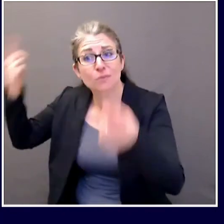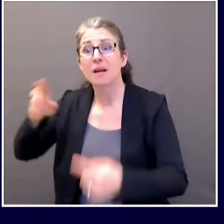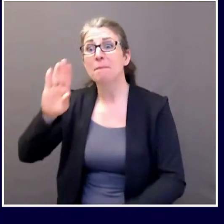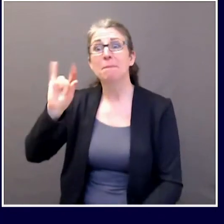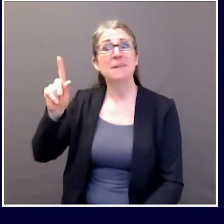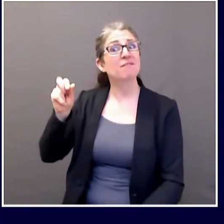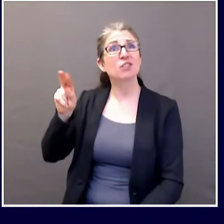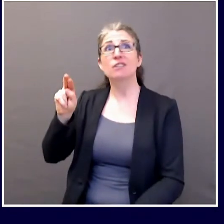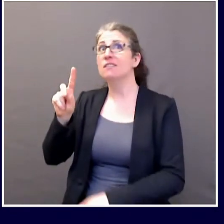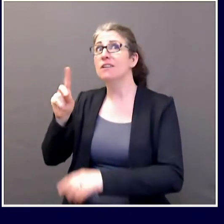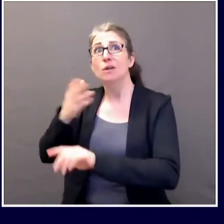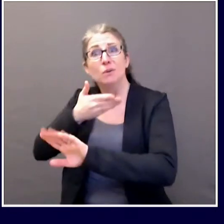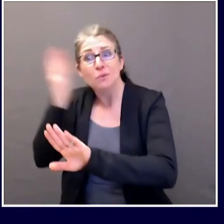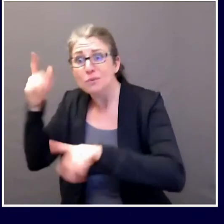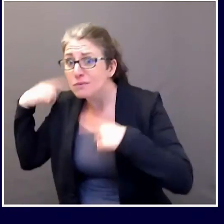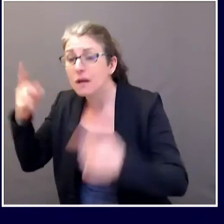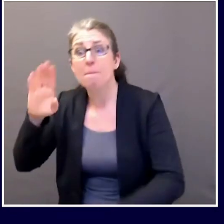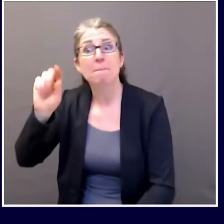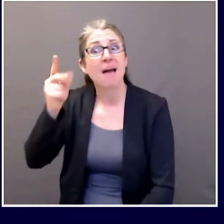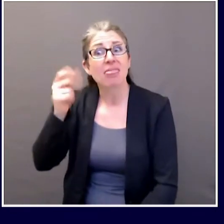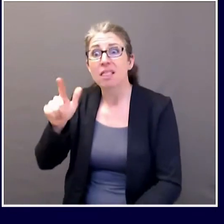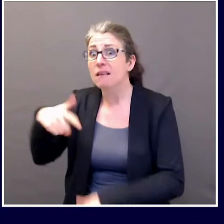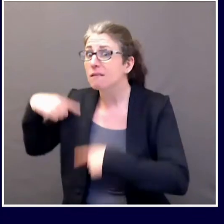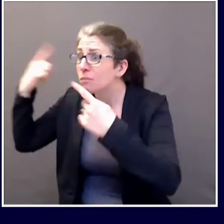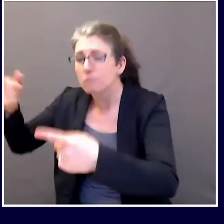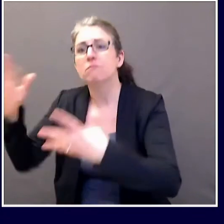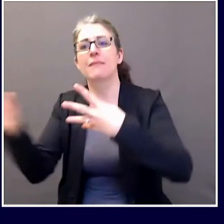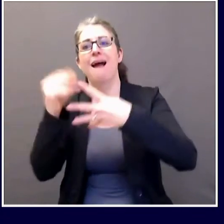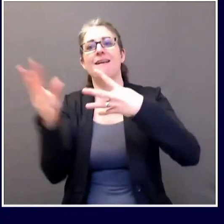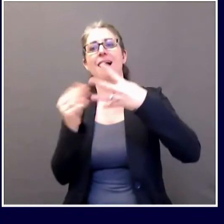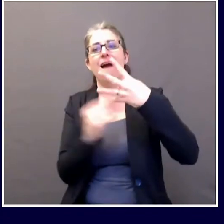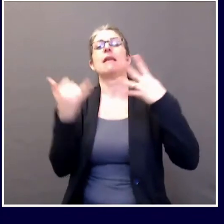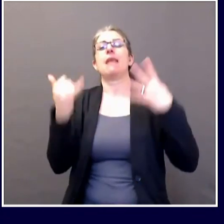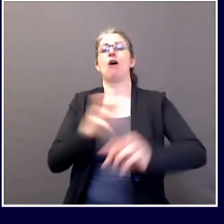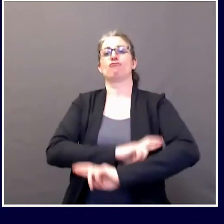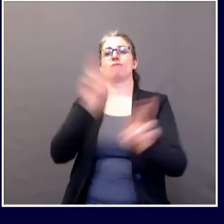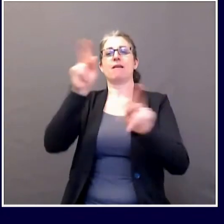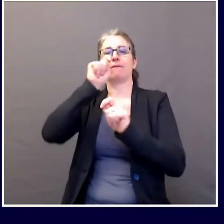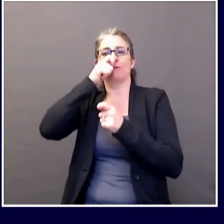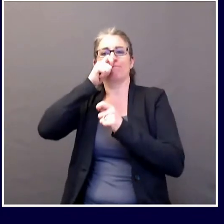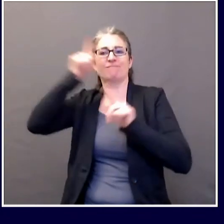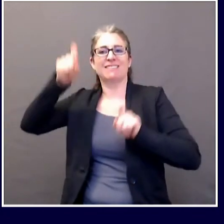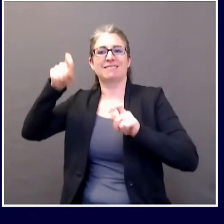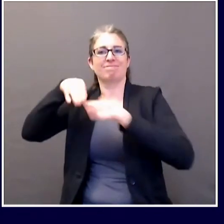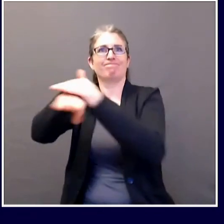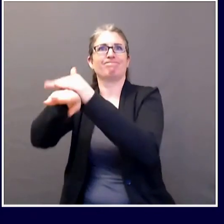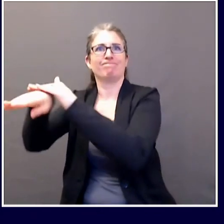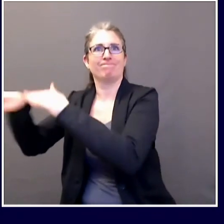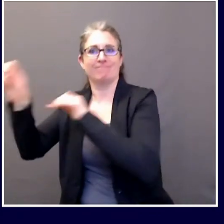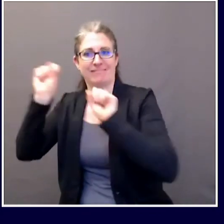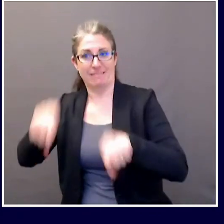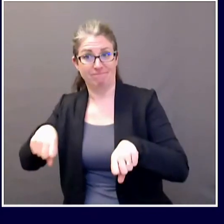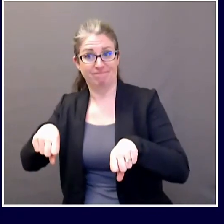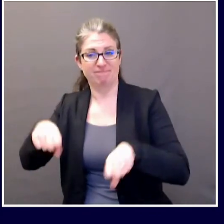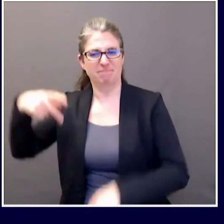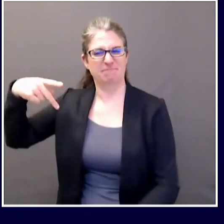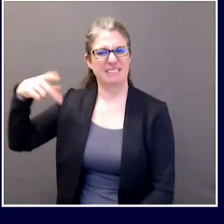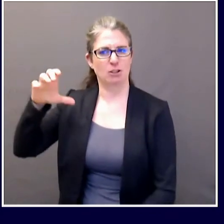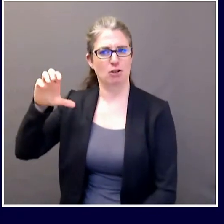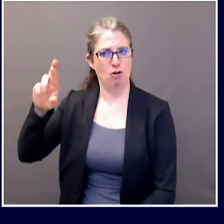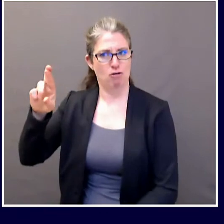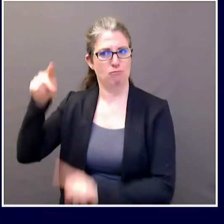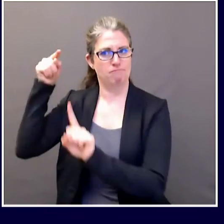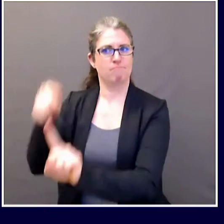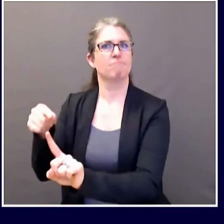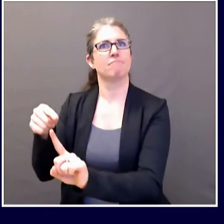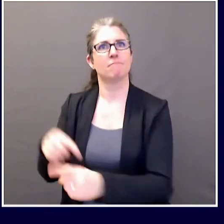these 4 locations offer PCR testing as well. And this comes in addition to now more than 40 locations that will